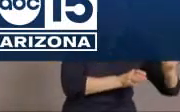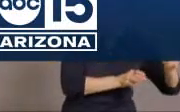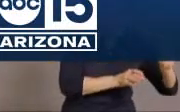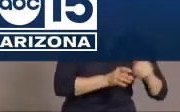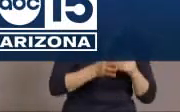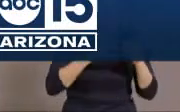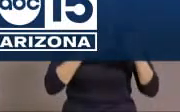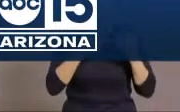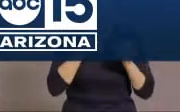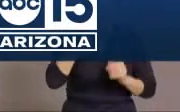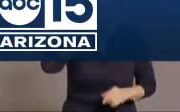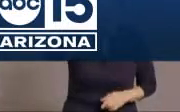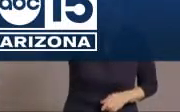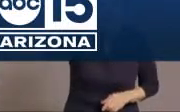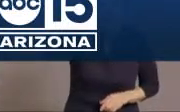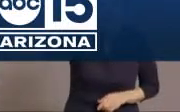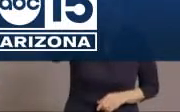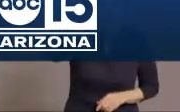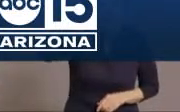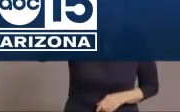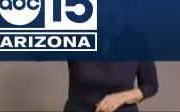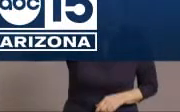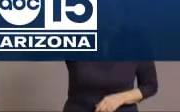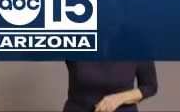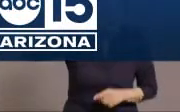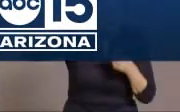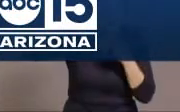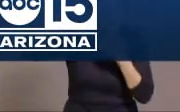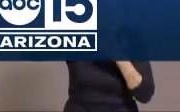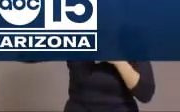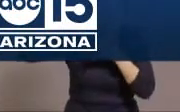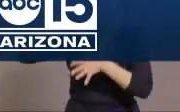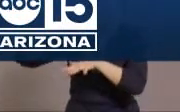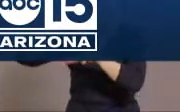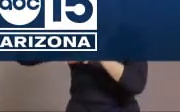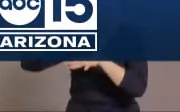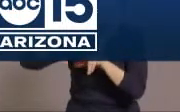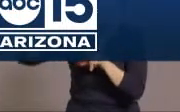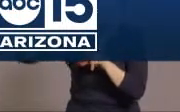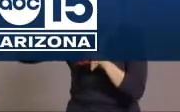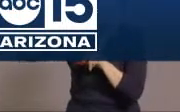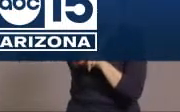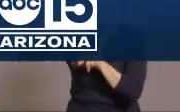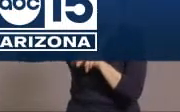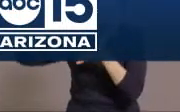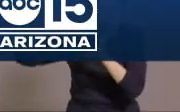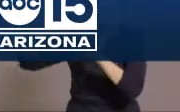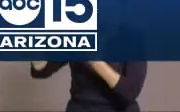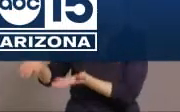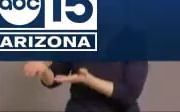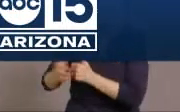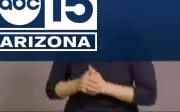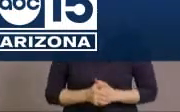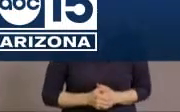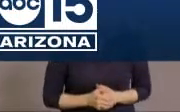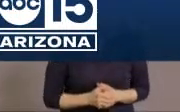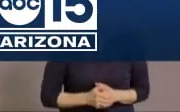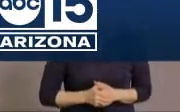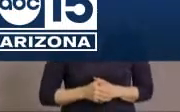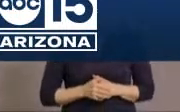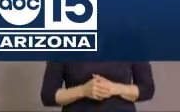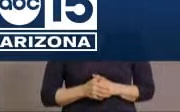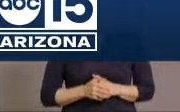beds that are available from a inpatient or a medical surgical bed perspective. The same thing with